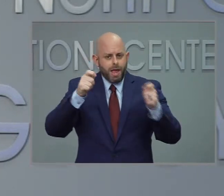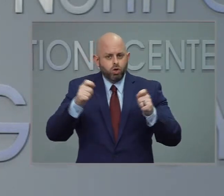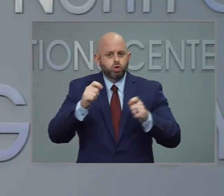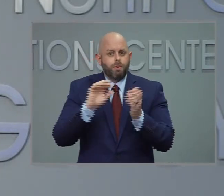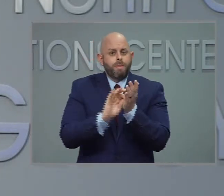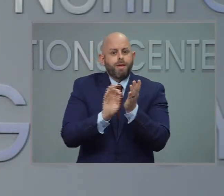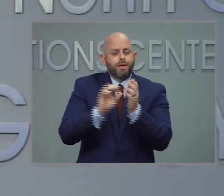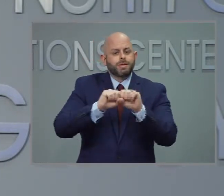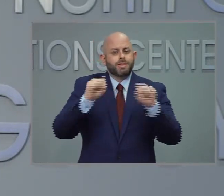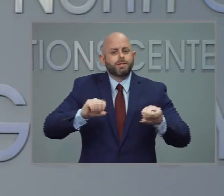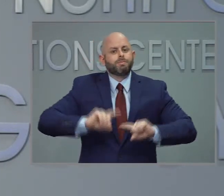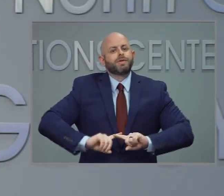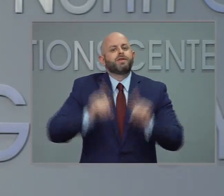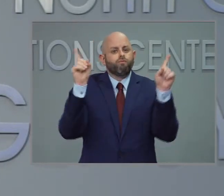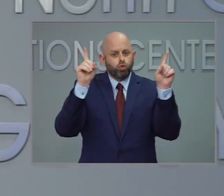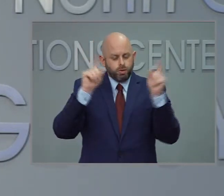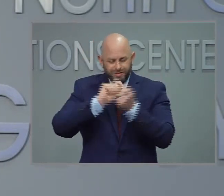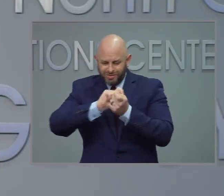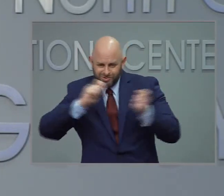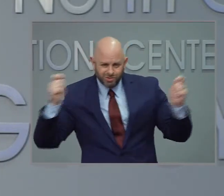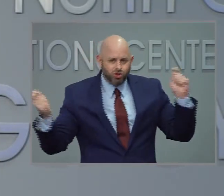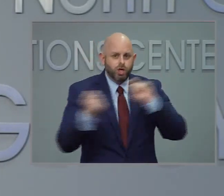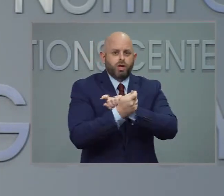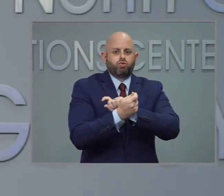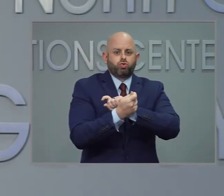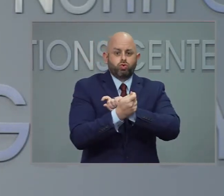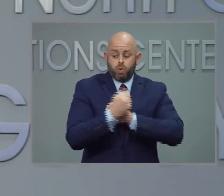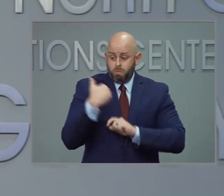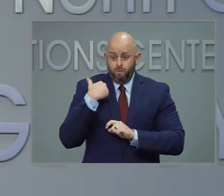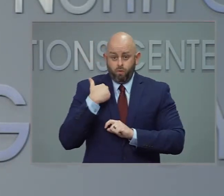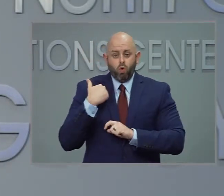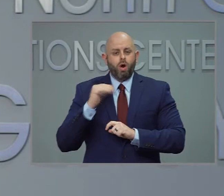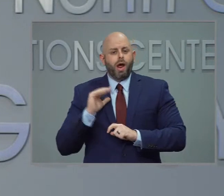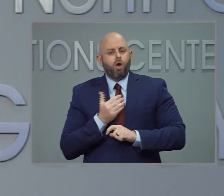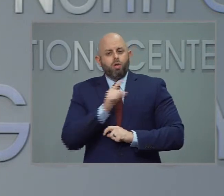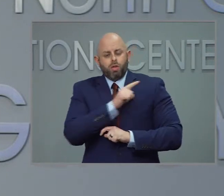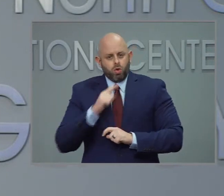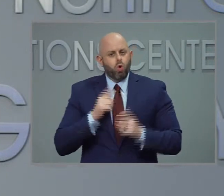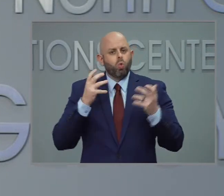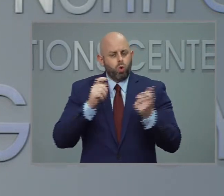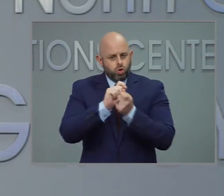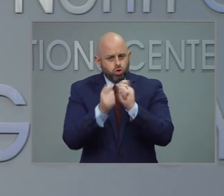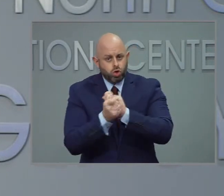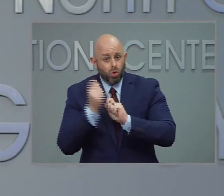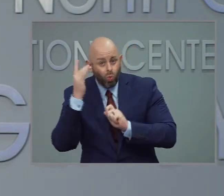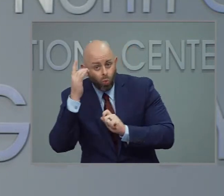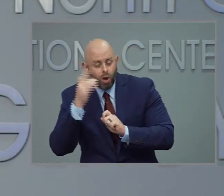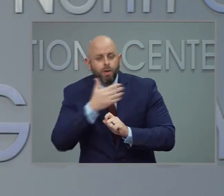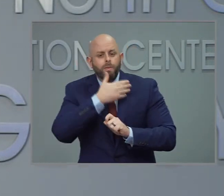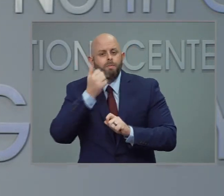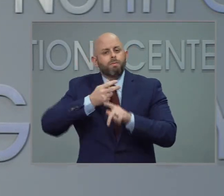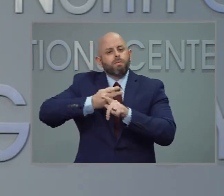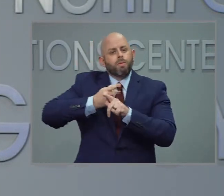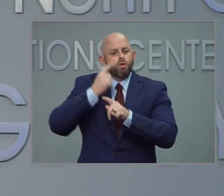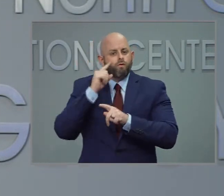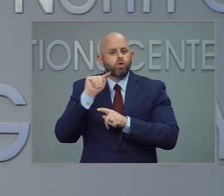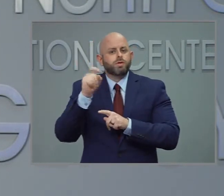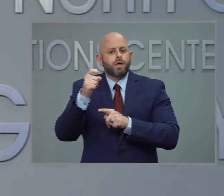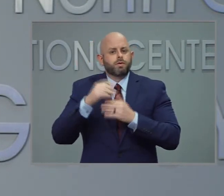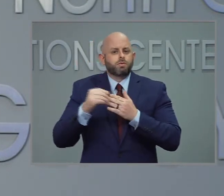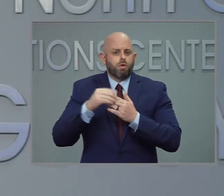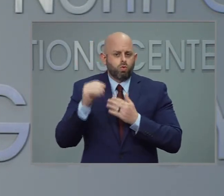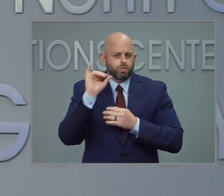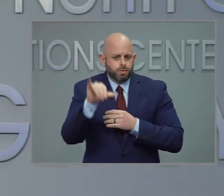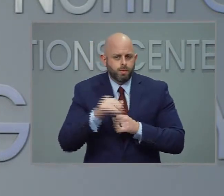system in a way legislative leaders wanted to take better care of tax dollars.